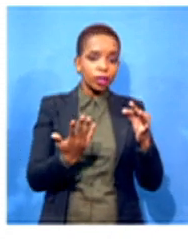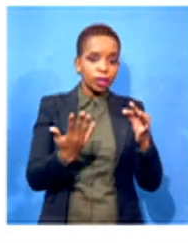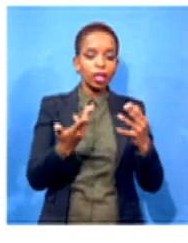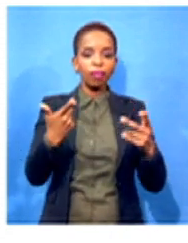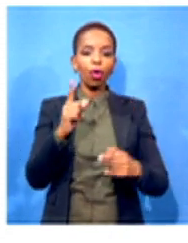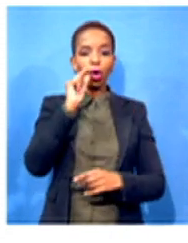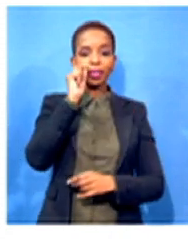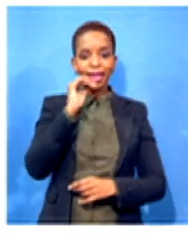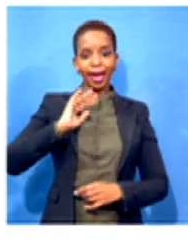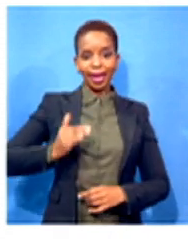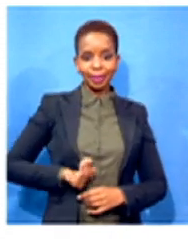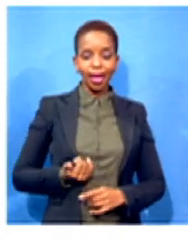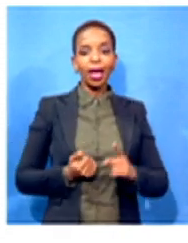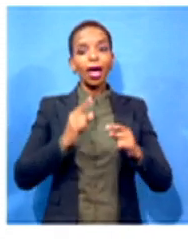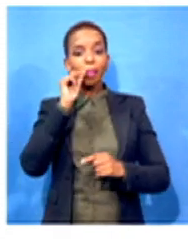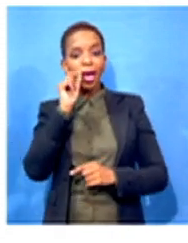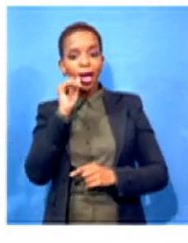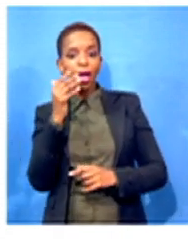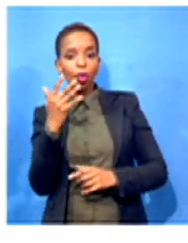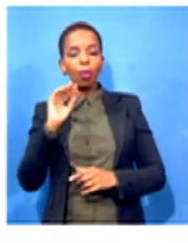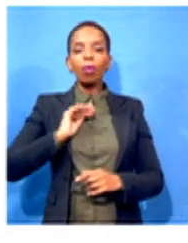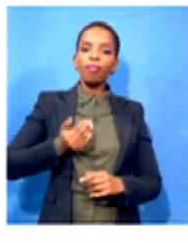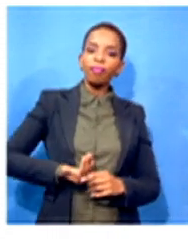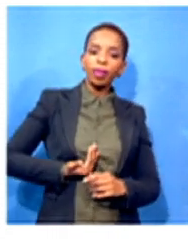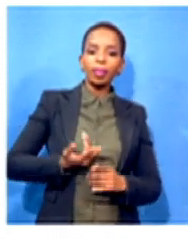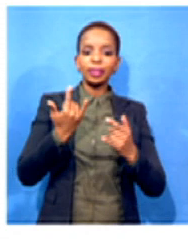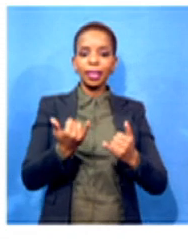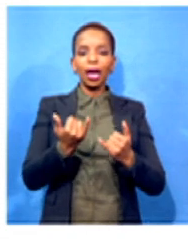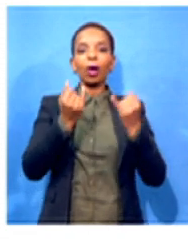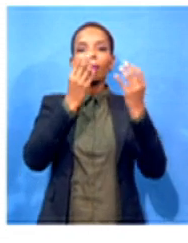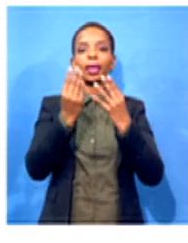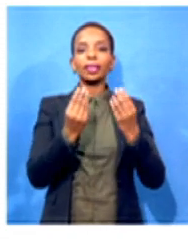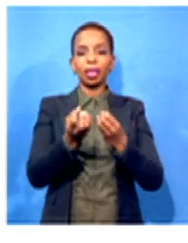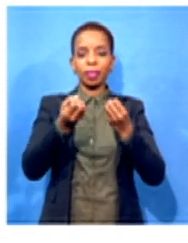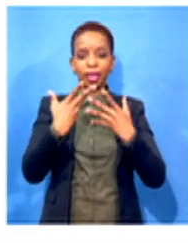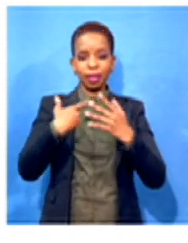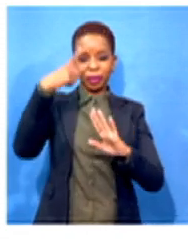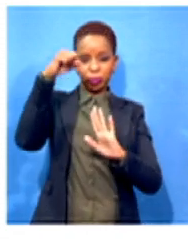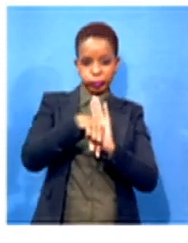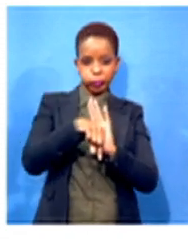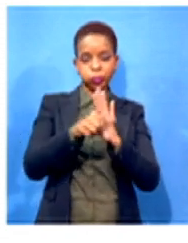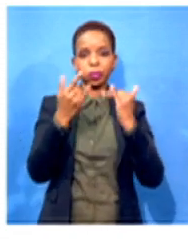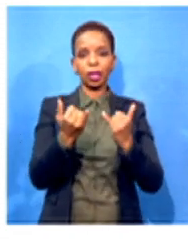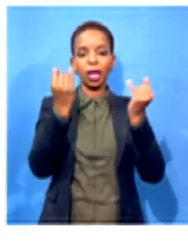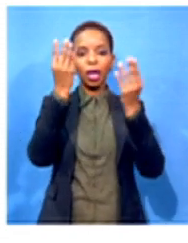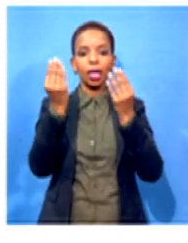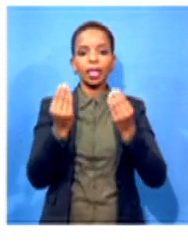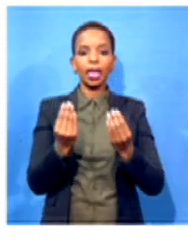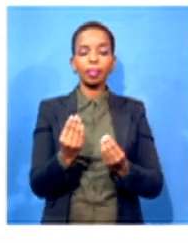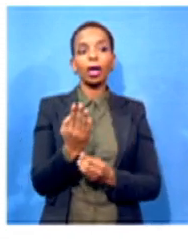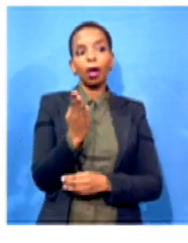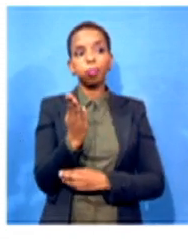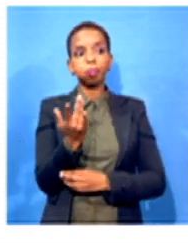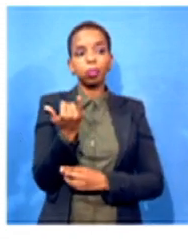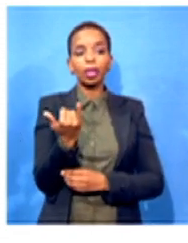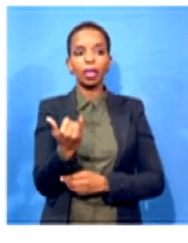gender, females and males, and just giving further granular detail to the statistics you've just read out, Leanne,